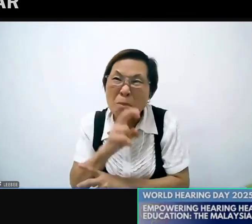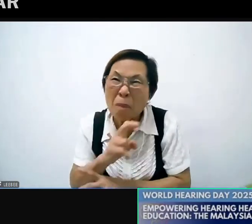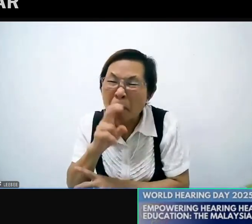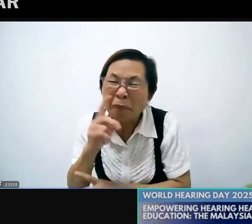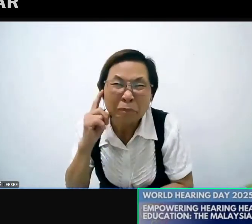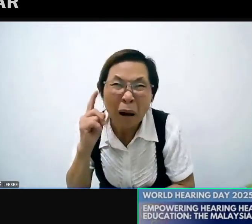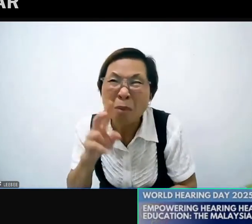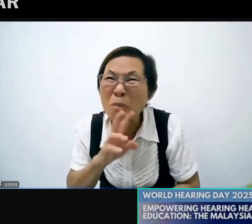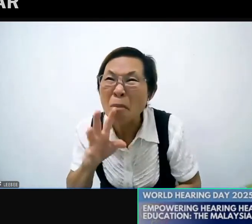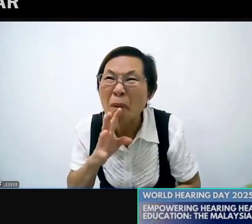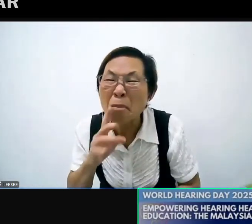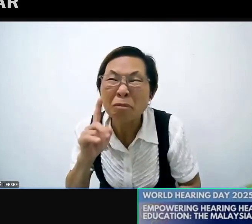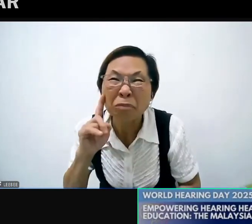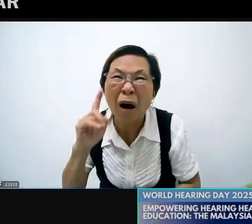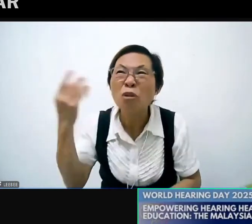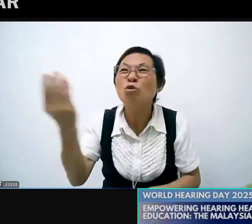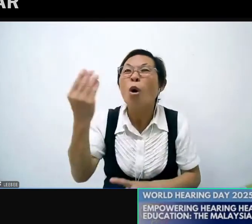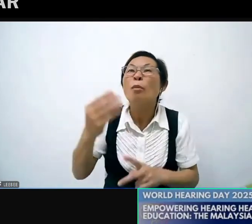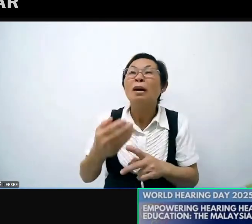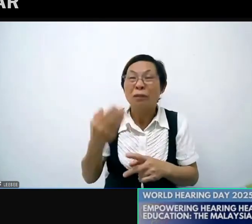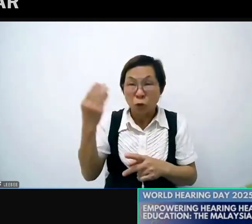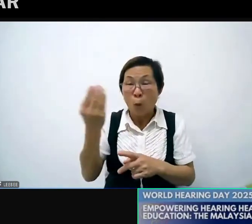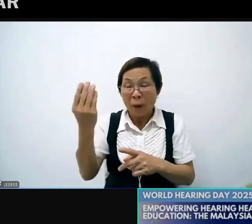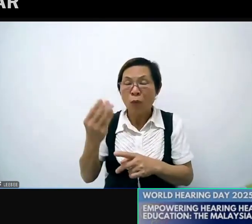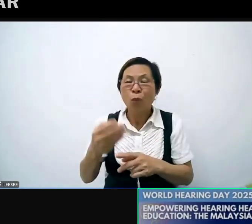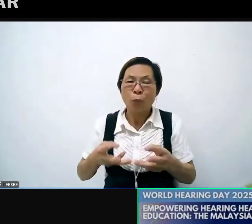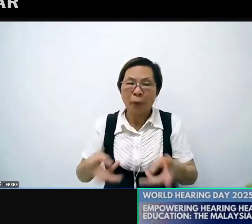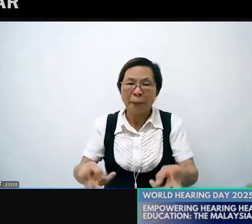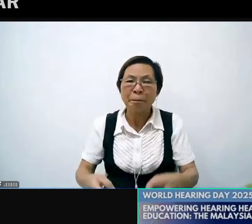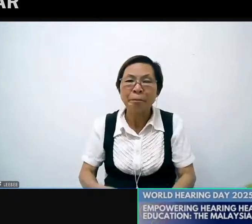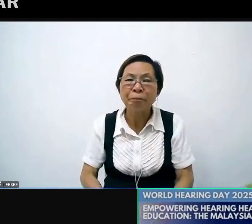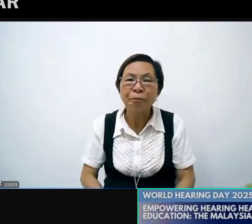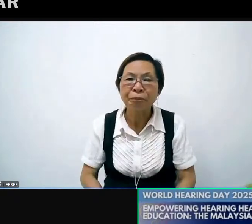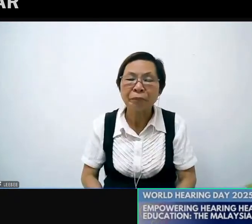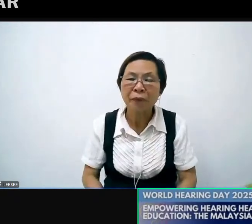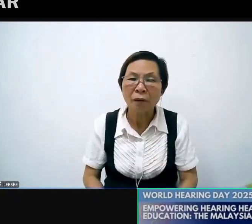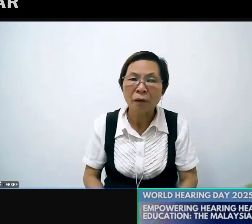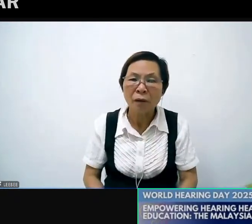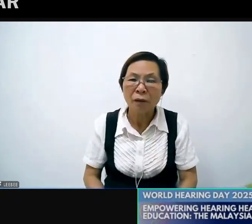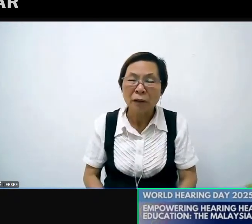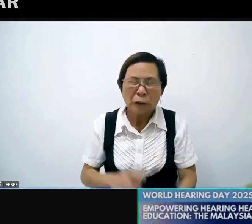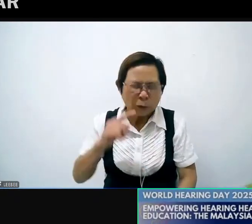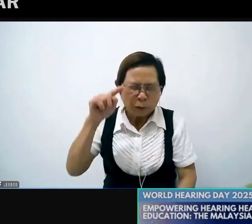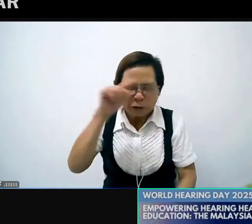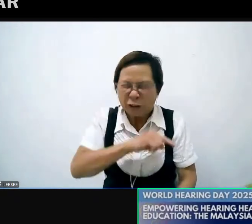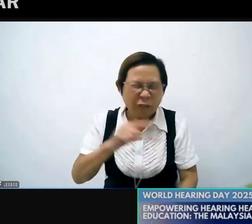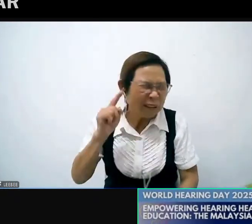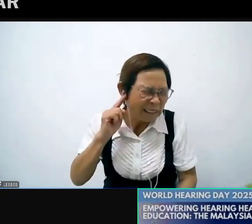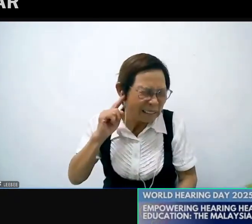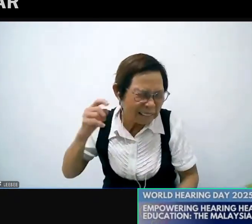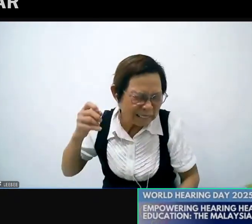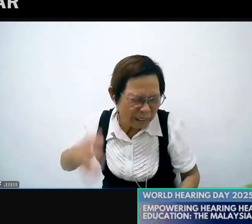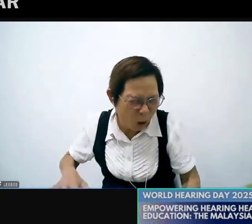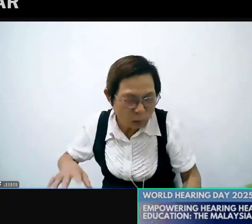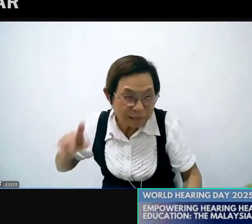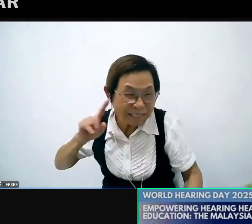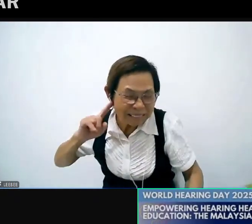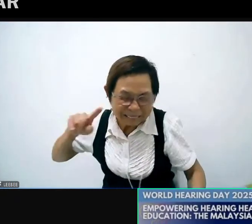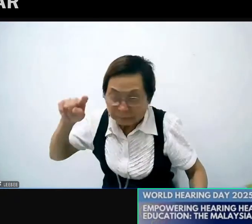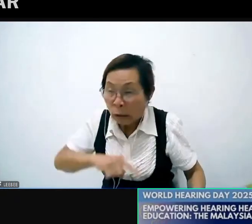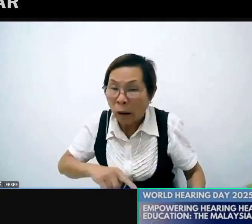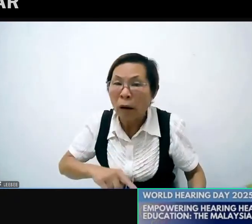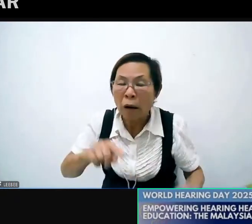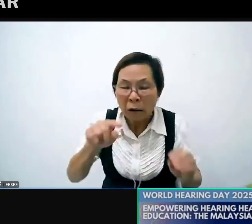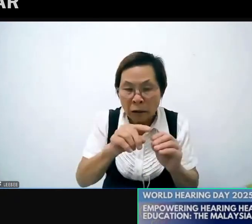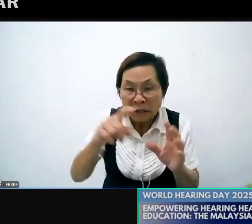a normal level. So those with more severe hearing loss, they may need the hearing aids more.